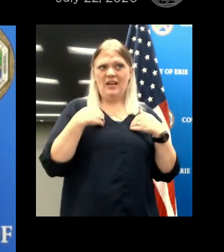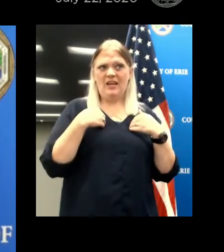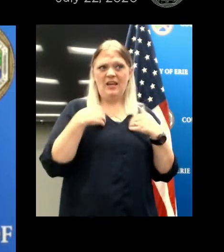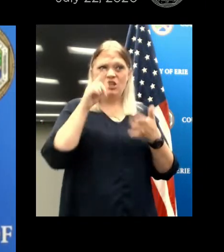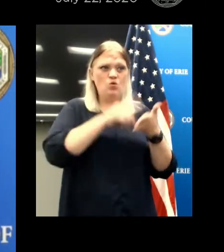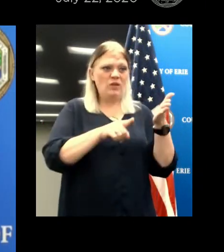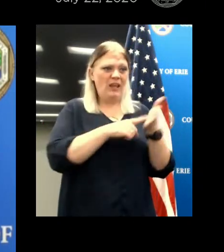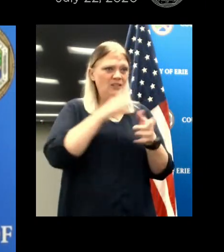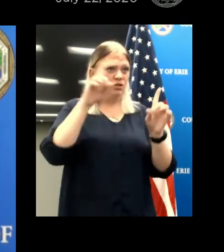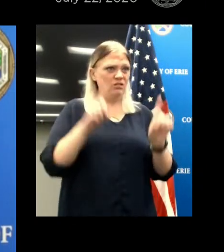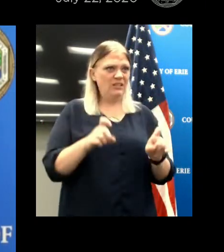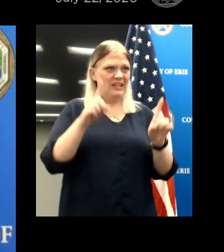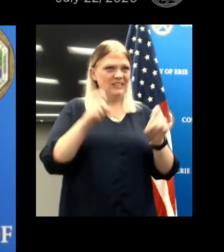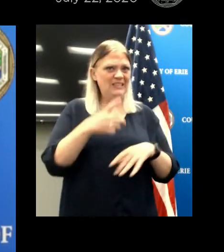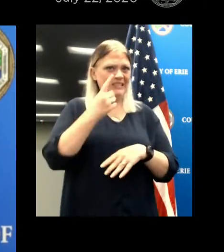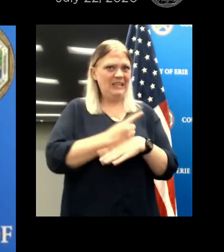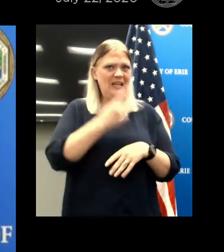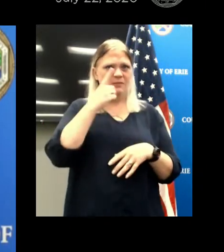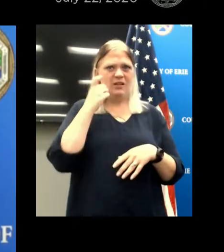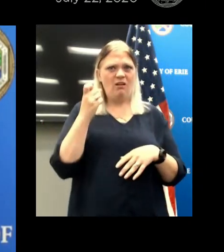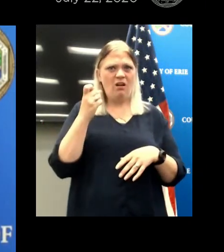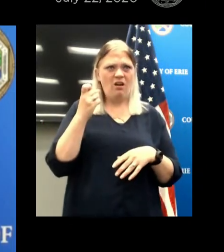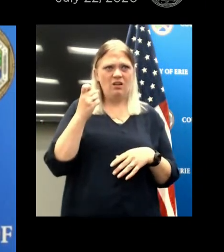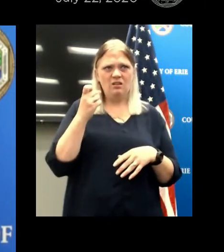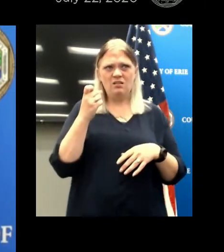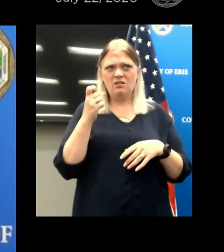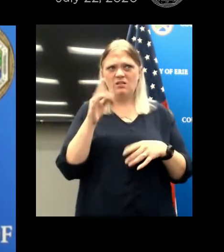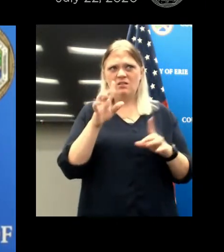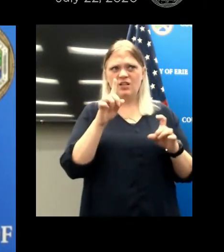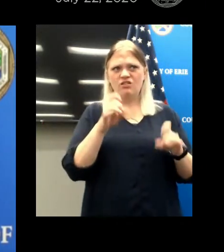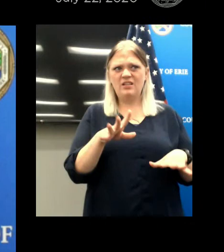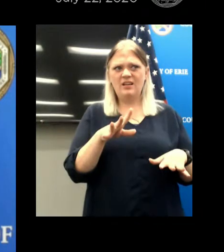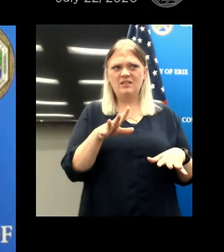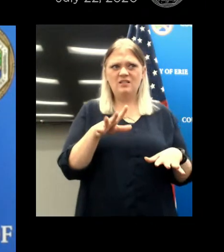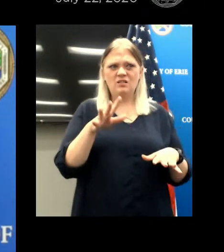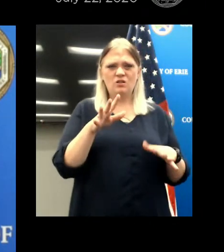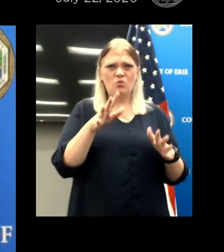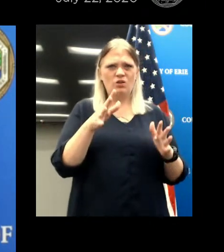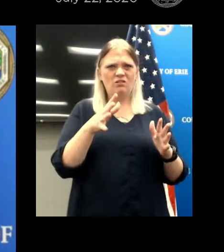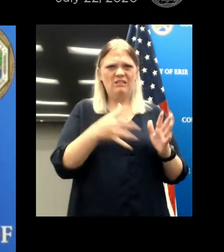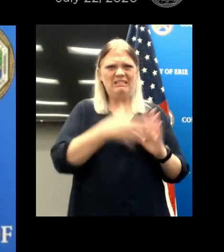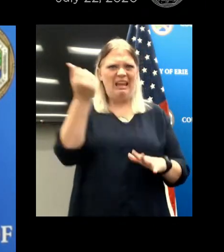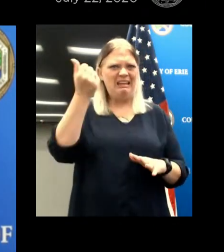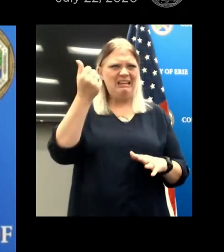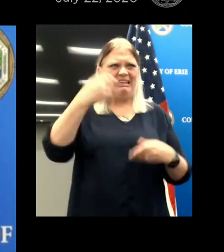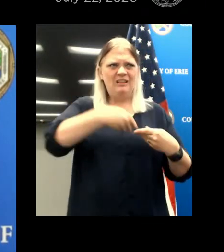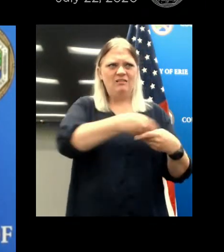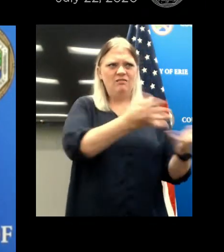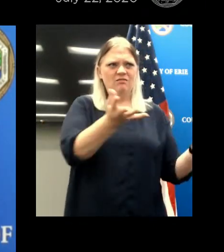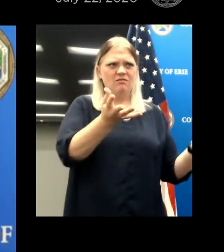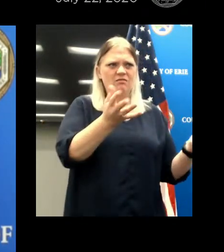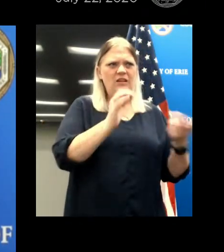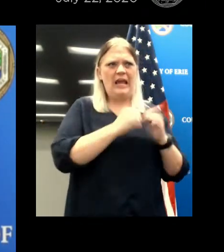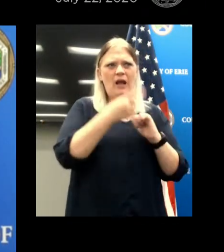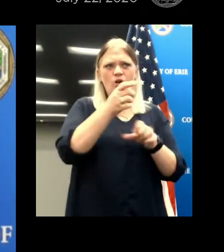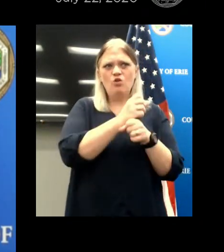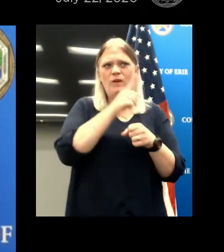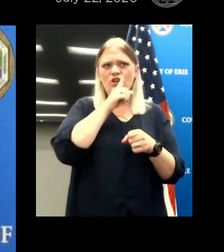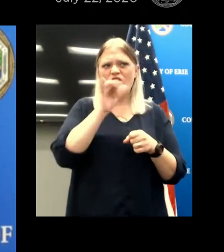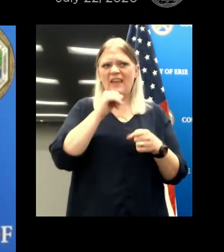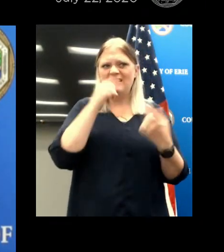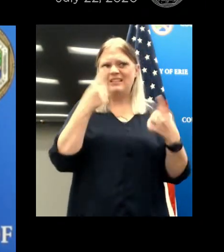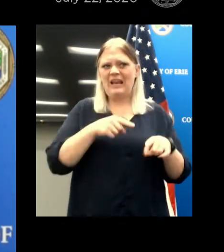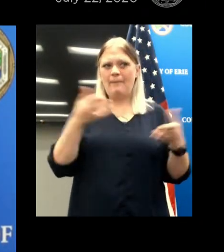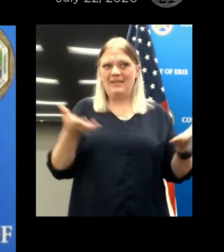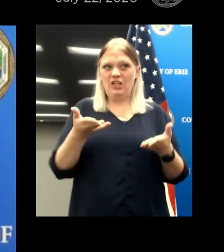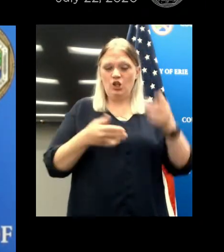cancel testing days because their tests were taken away and distributed elsewhere. How do you make sure that doesn't happen here